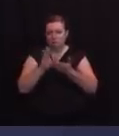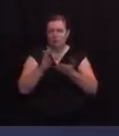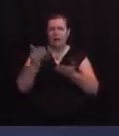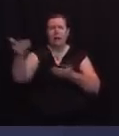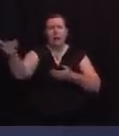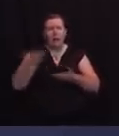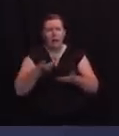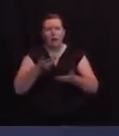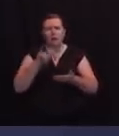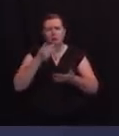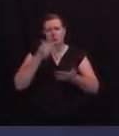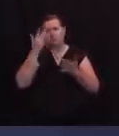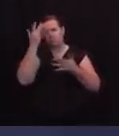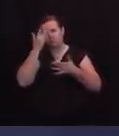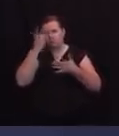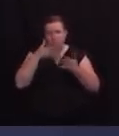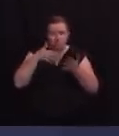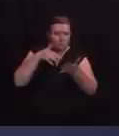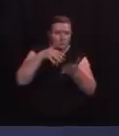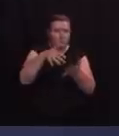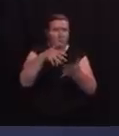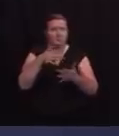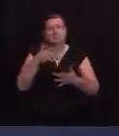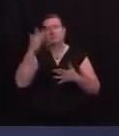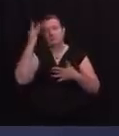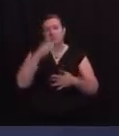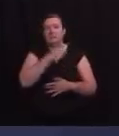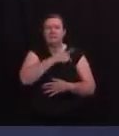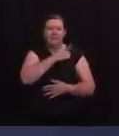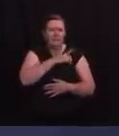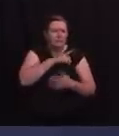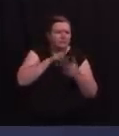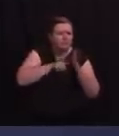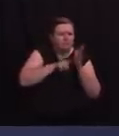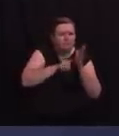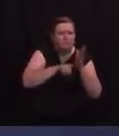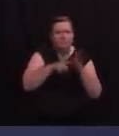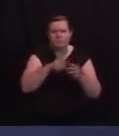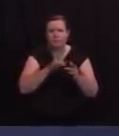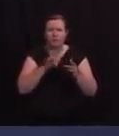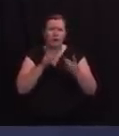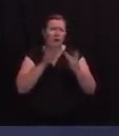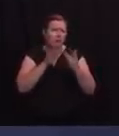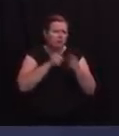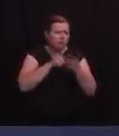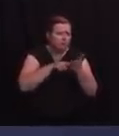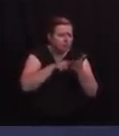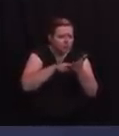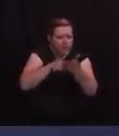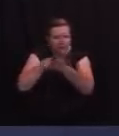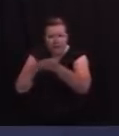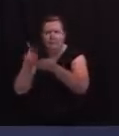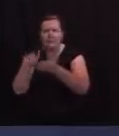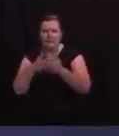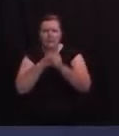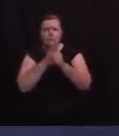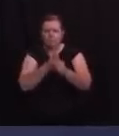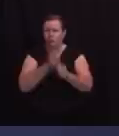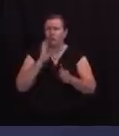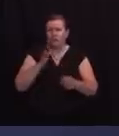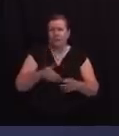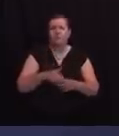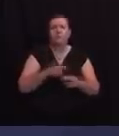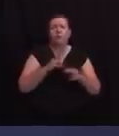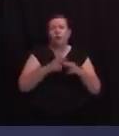disease detectives who do contact tracing and investigate disease outbreaks. These disease intervention specialists are